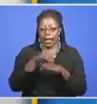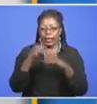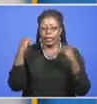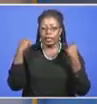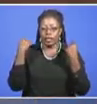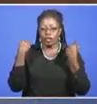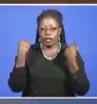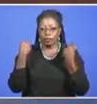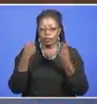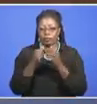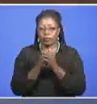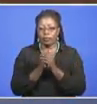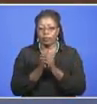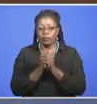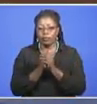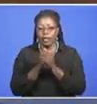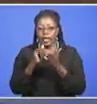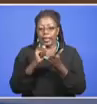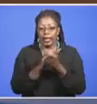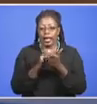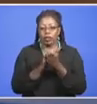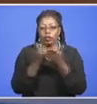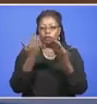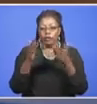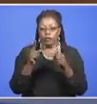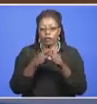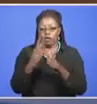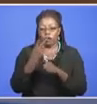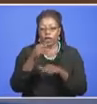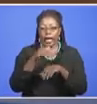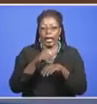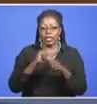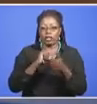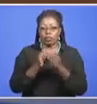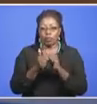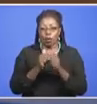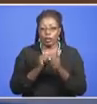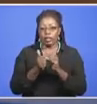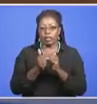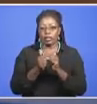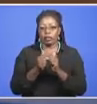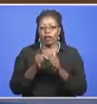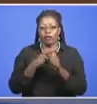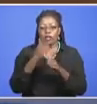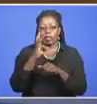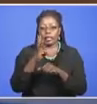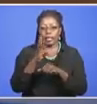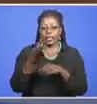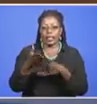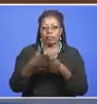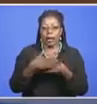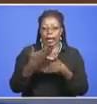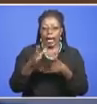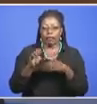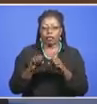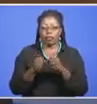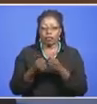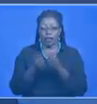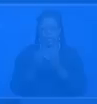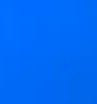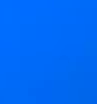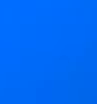Tennis Club. And that will do it for your first look at sports. Don't go anywhere. First at 6 is back after the break.